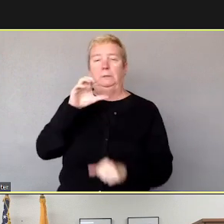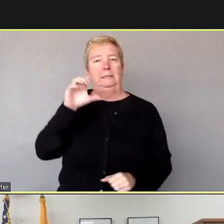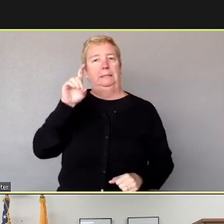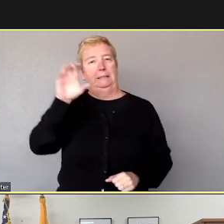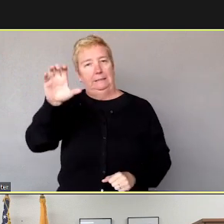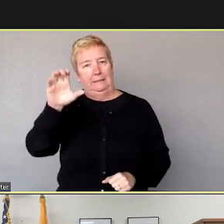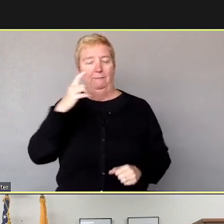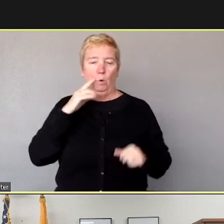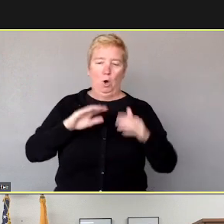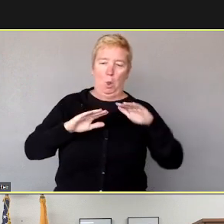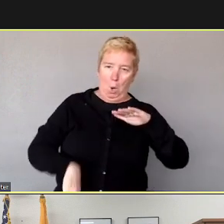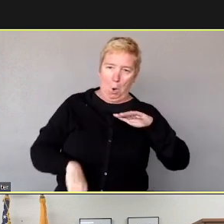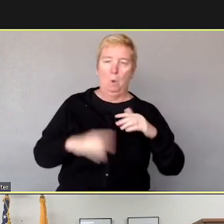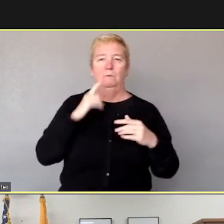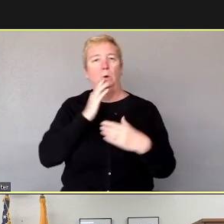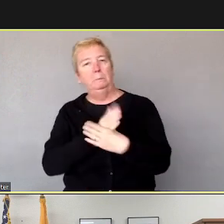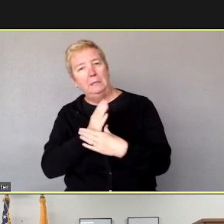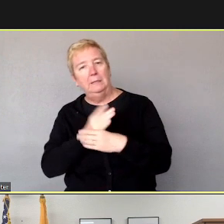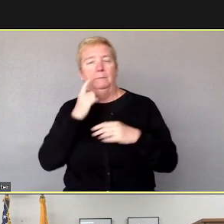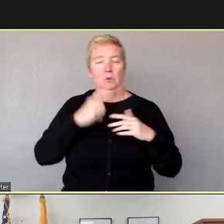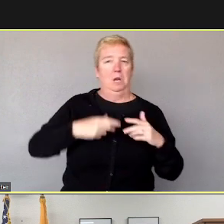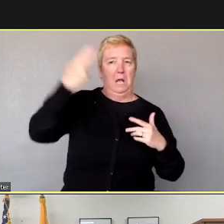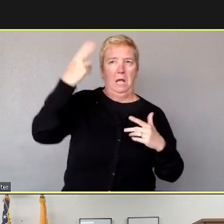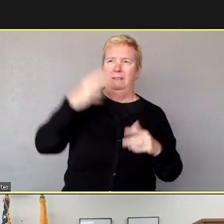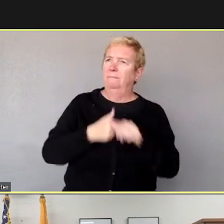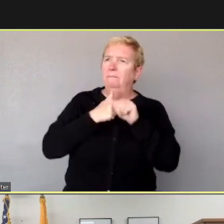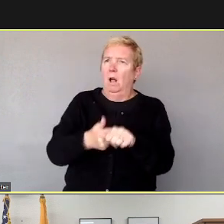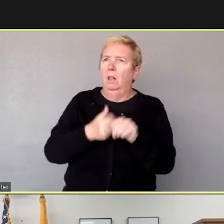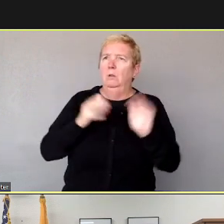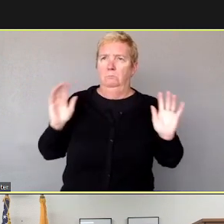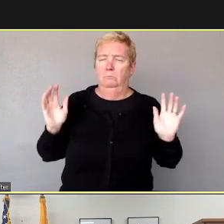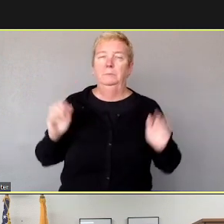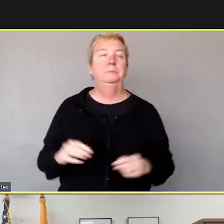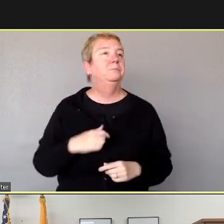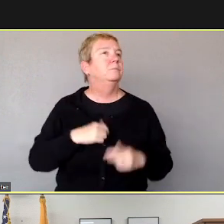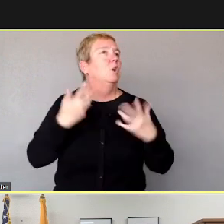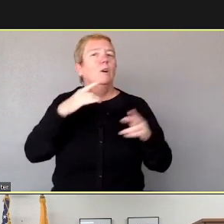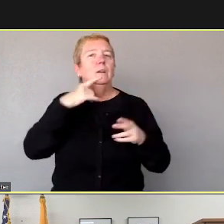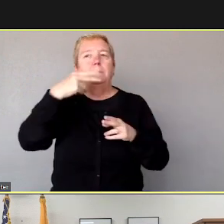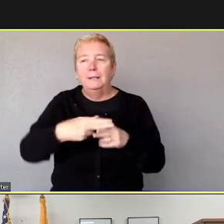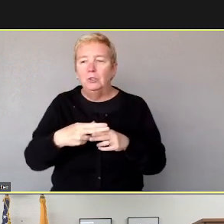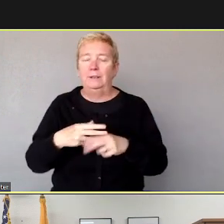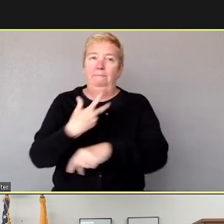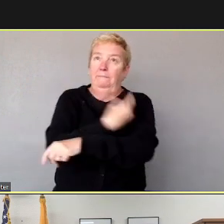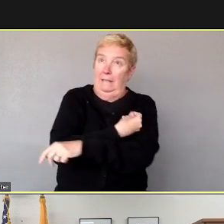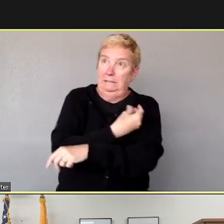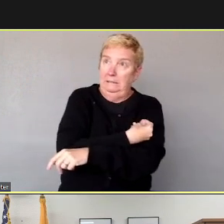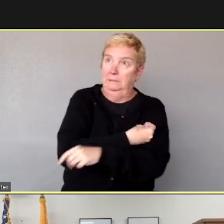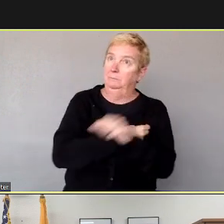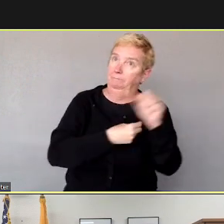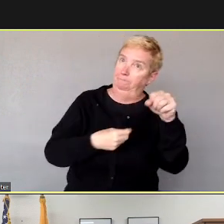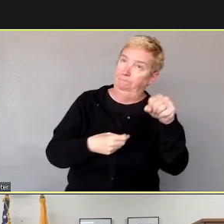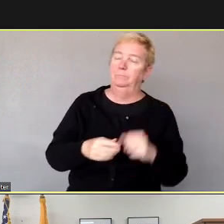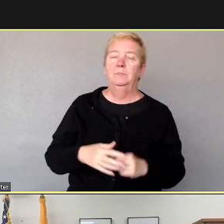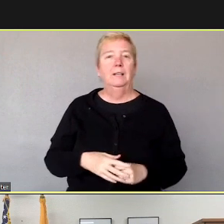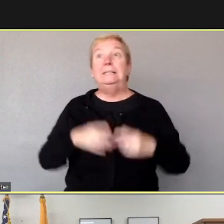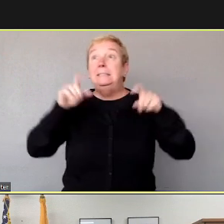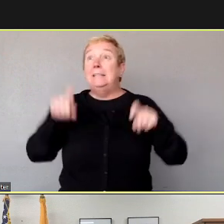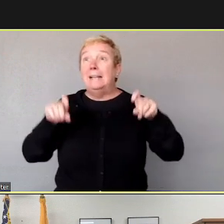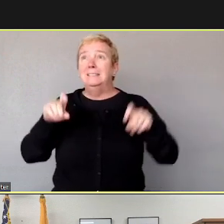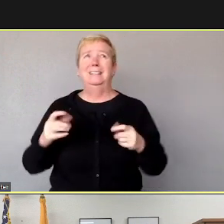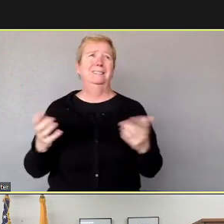and high levels. I've already mentioned getting vaccinated, getting tested, so much easier to do now. I